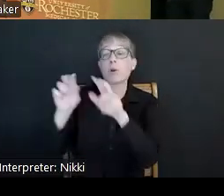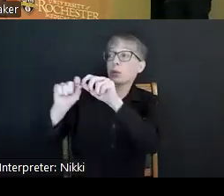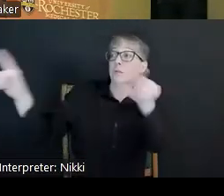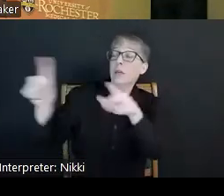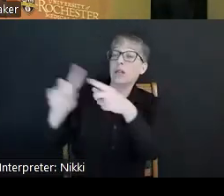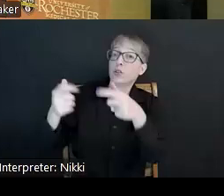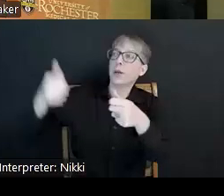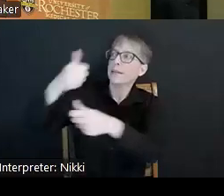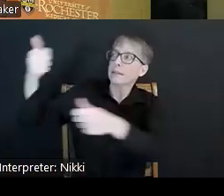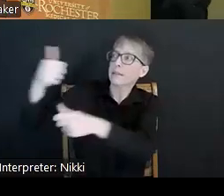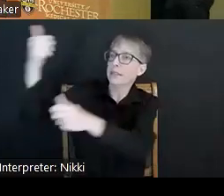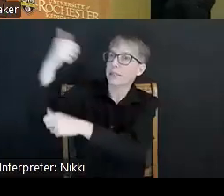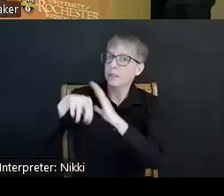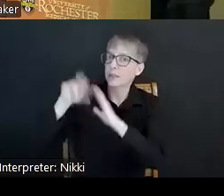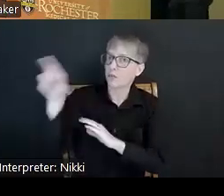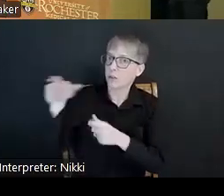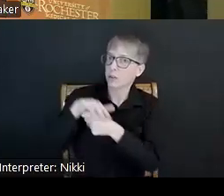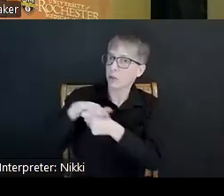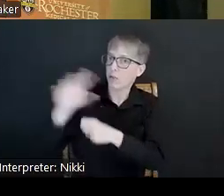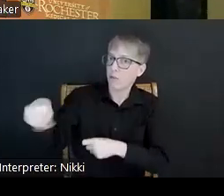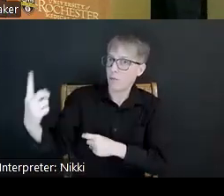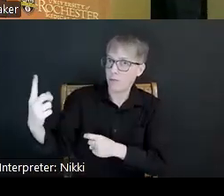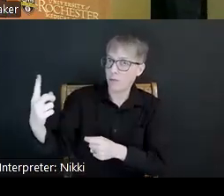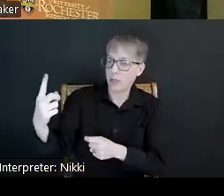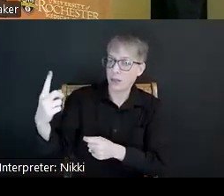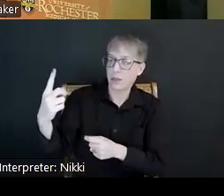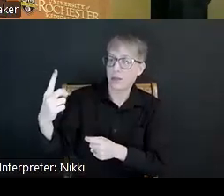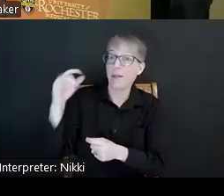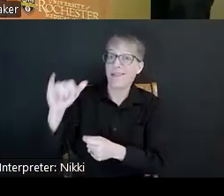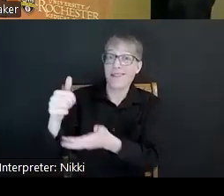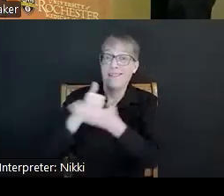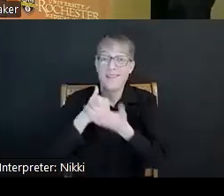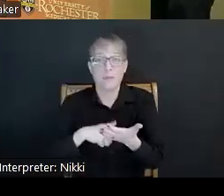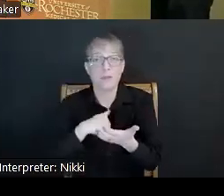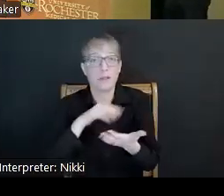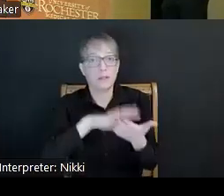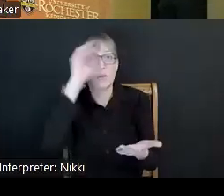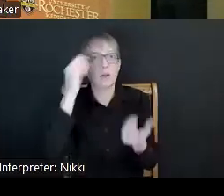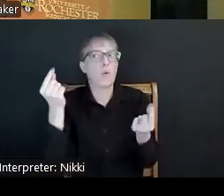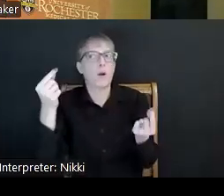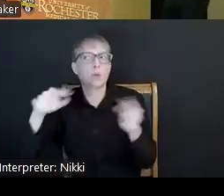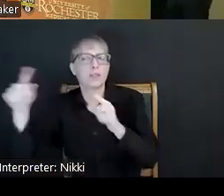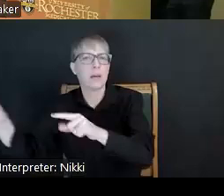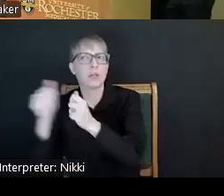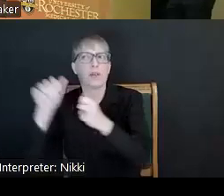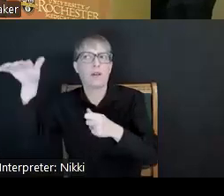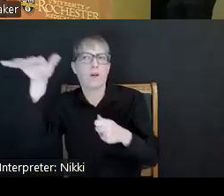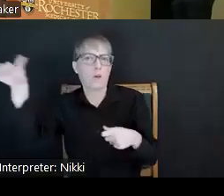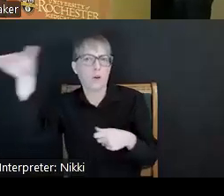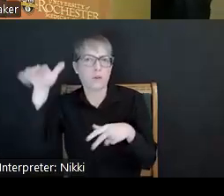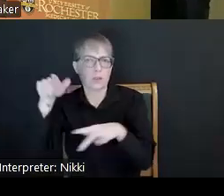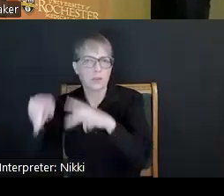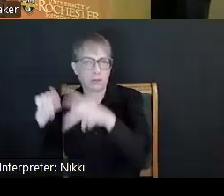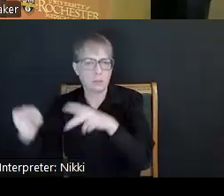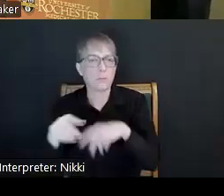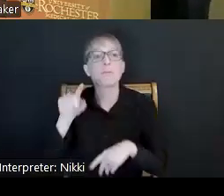area that really starts to give us a peek into what was going on and the solution this group of leaders tried to do. But Tay's going to walk us through